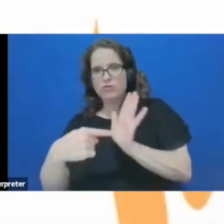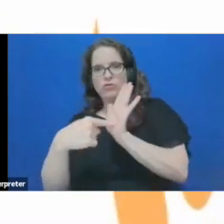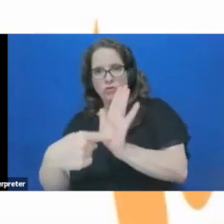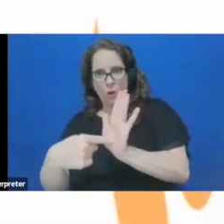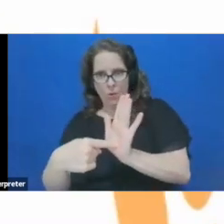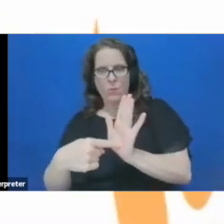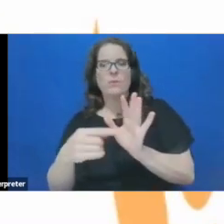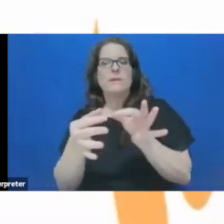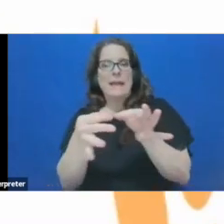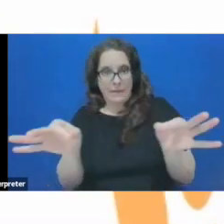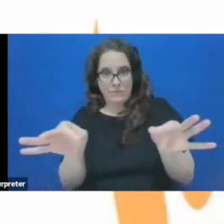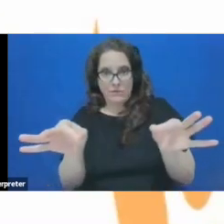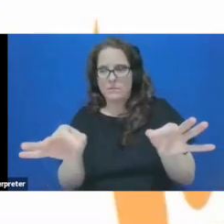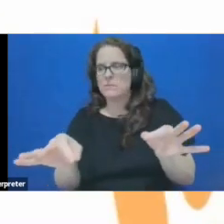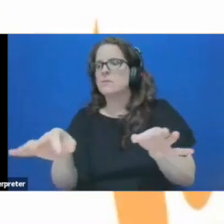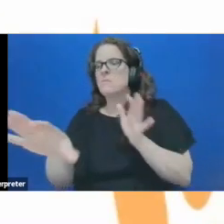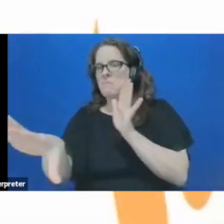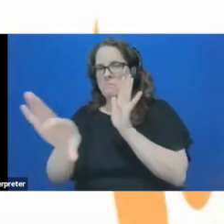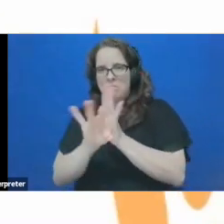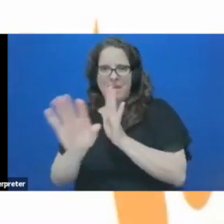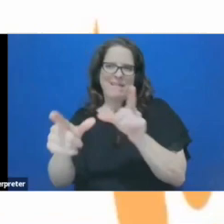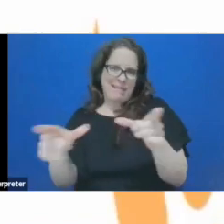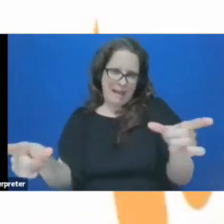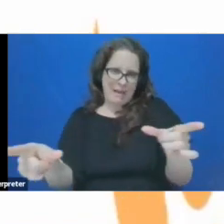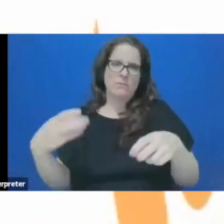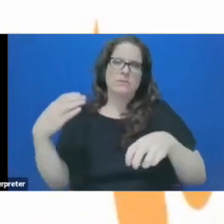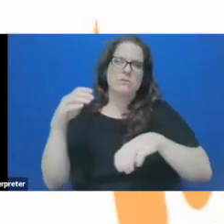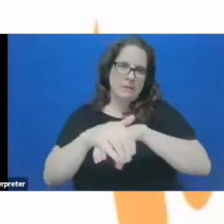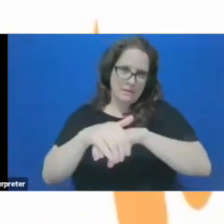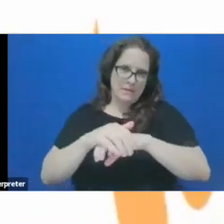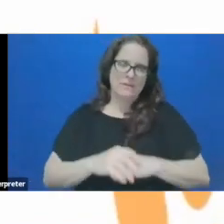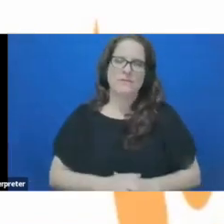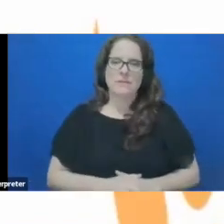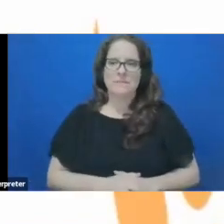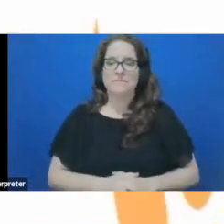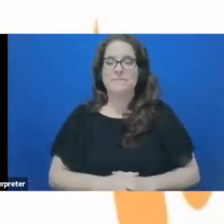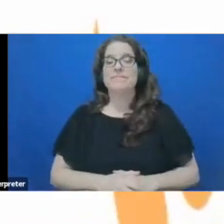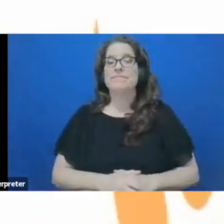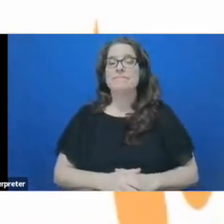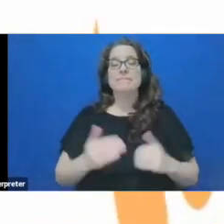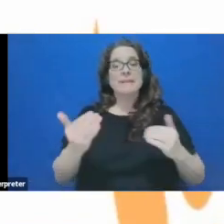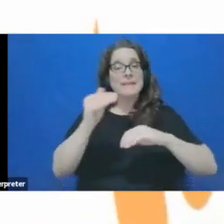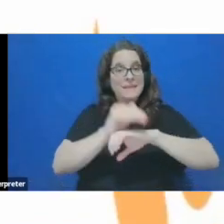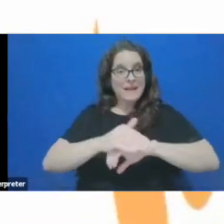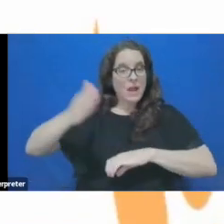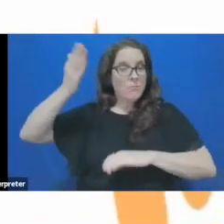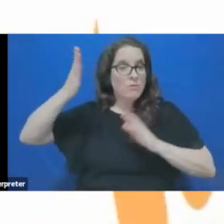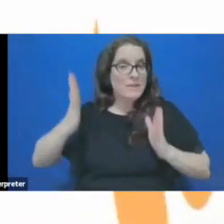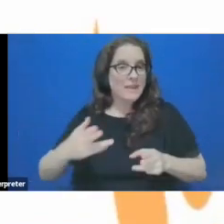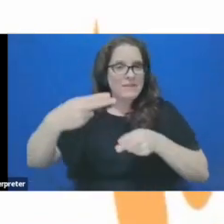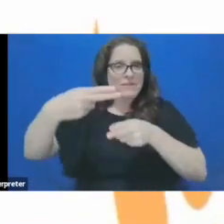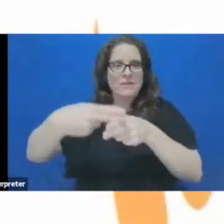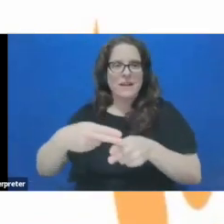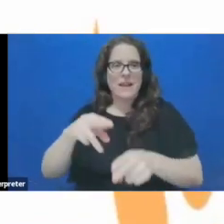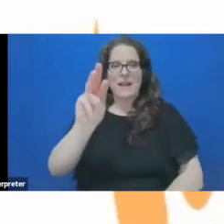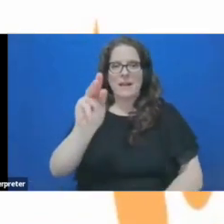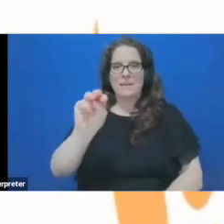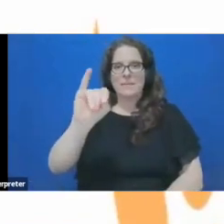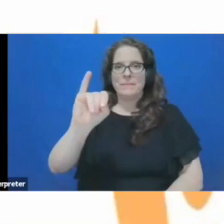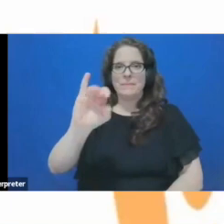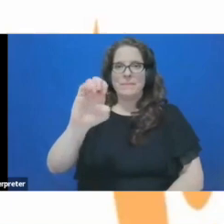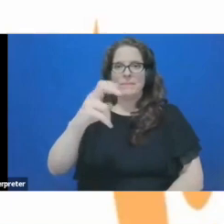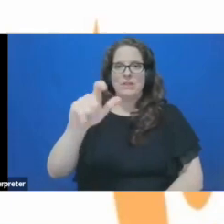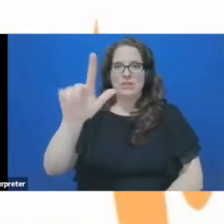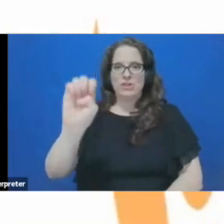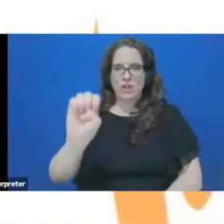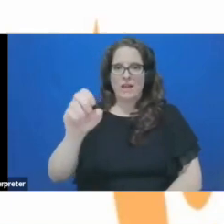show. We are very fortunate tonight to have as our presenter Michelle Hughes, Senior Private Client Advisor, and Debbie